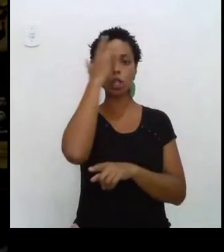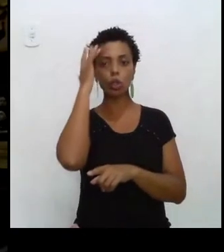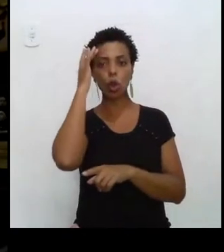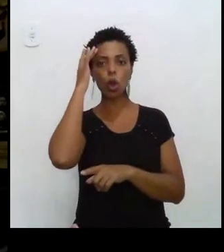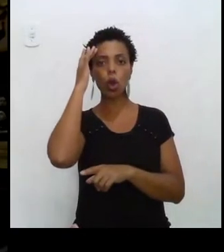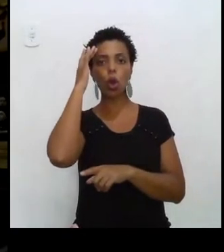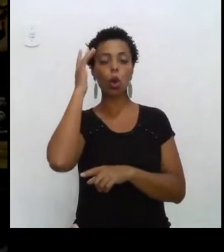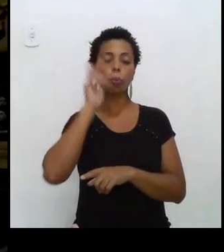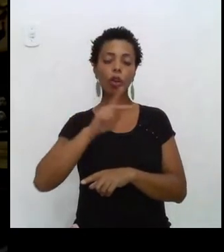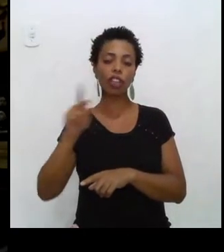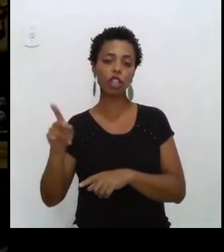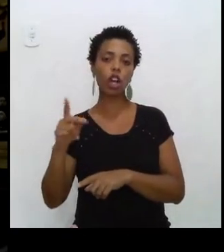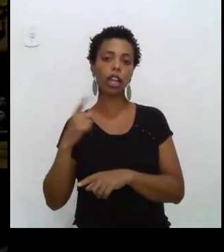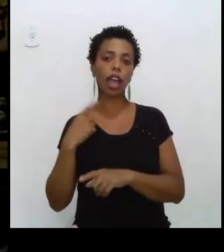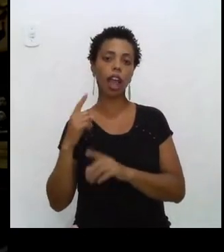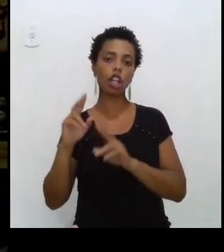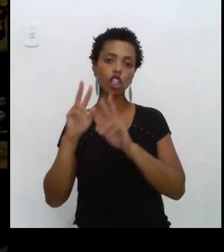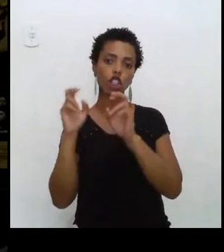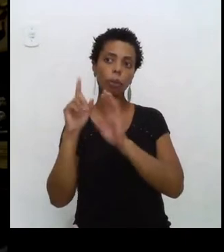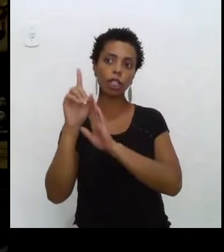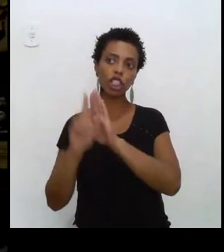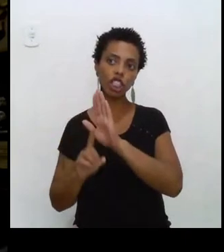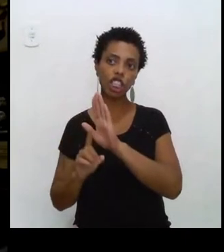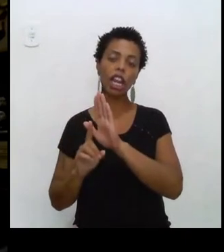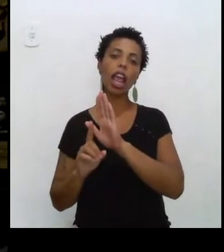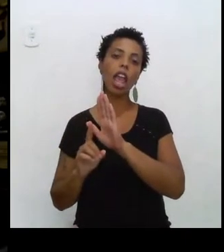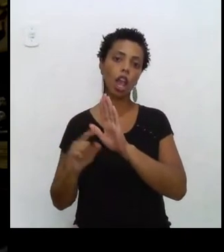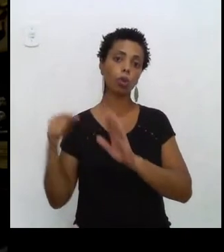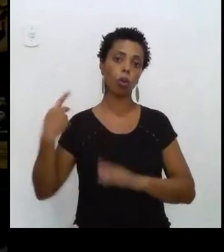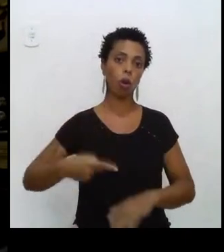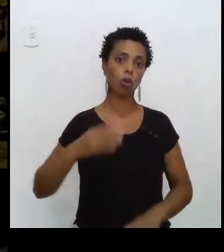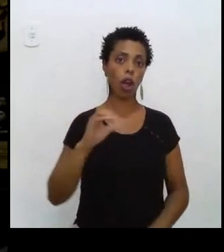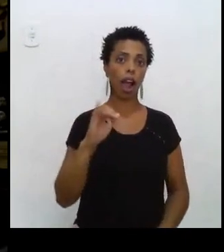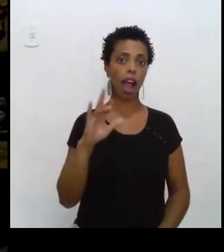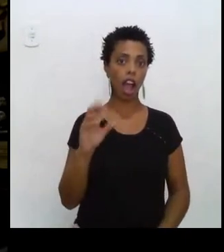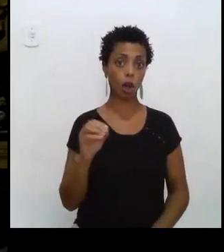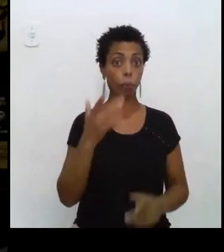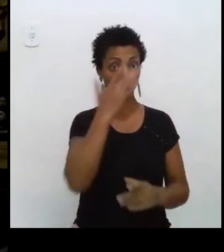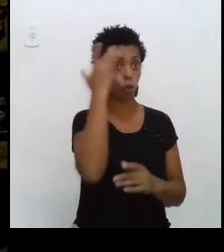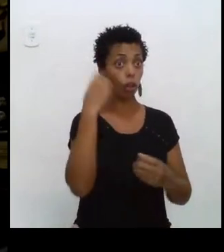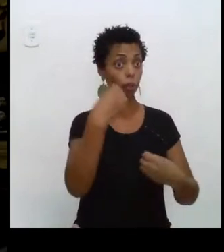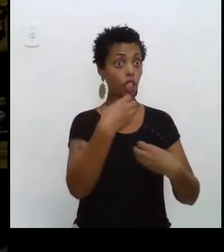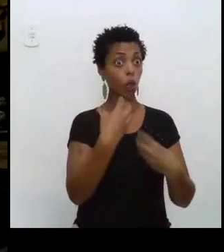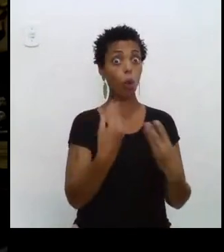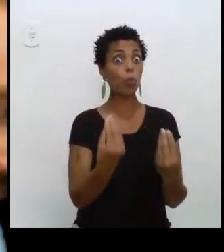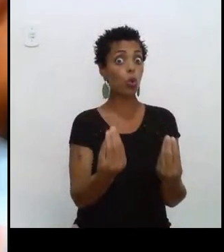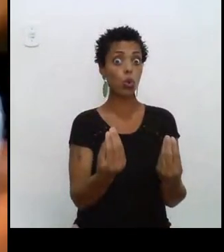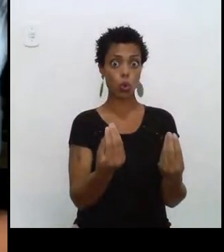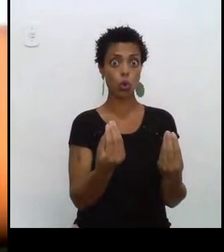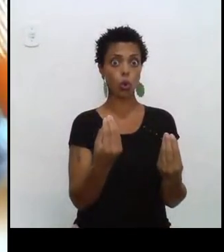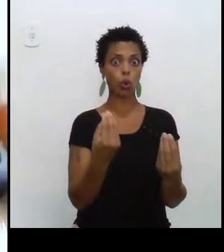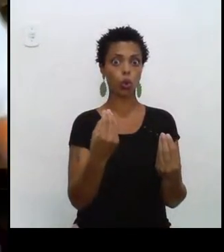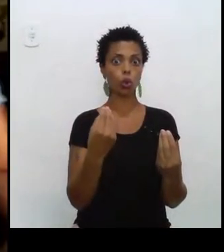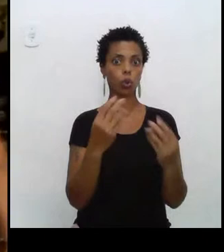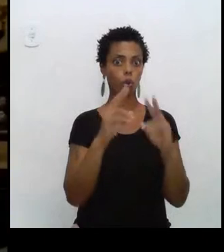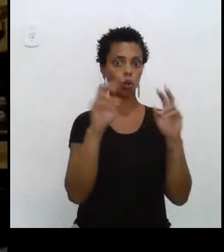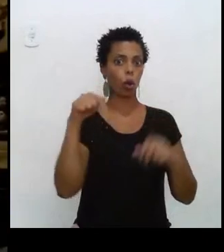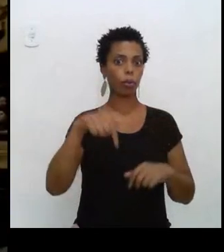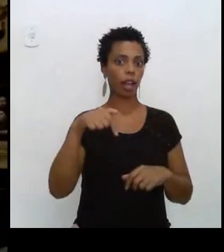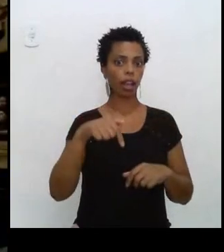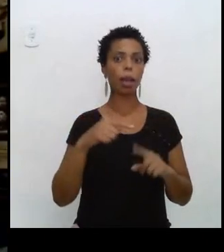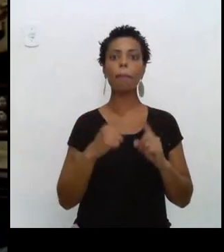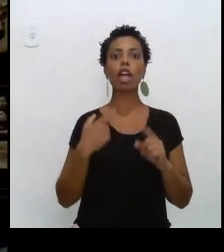will Carry it on her Own can work song book and just